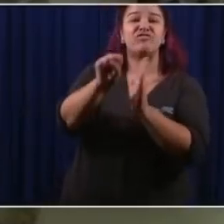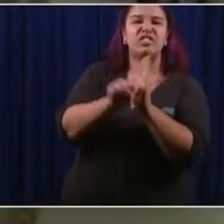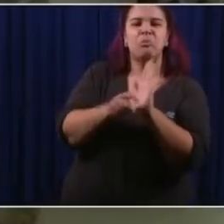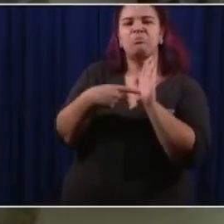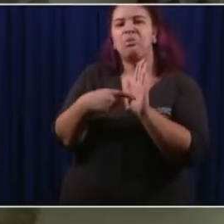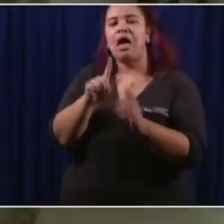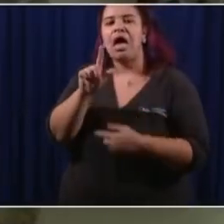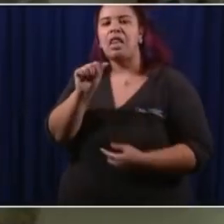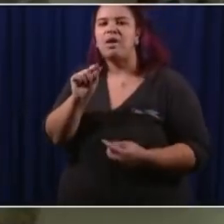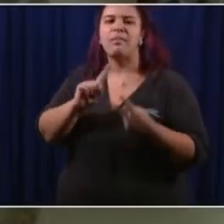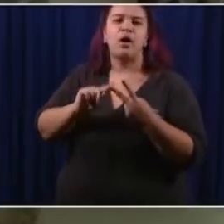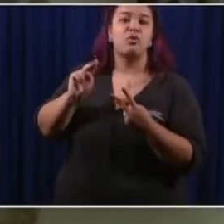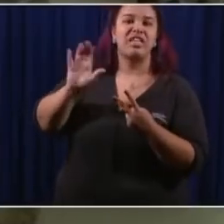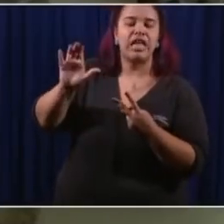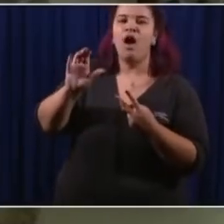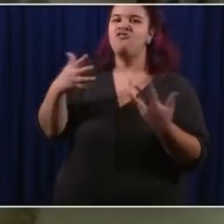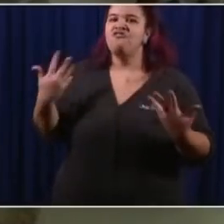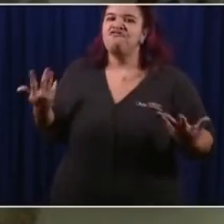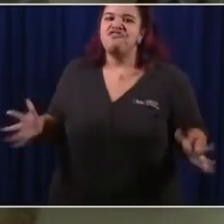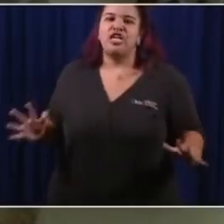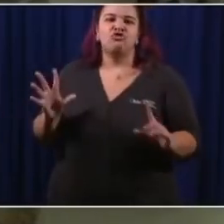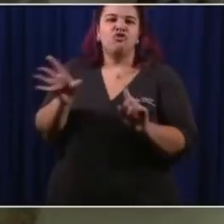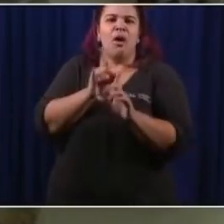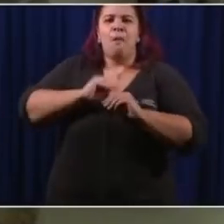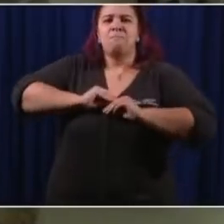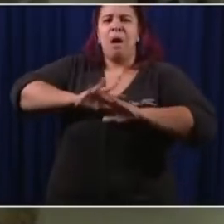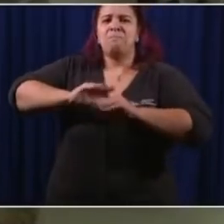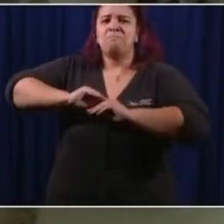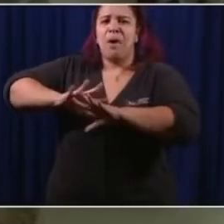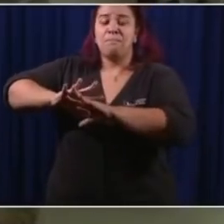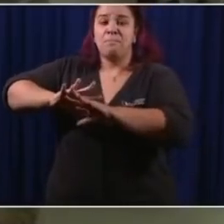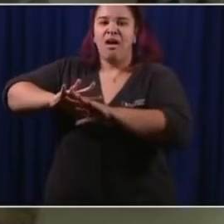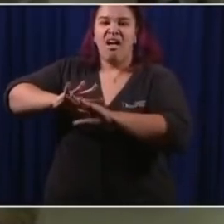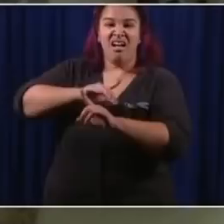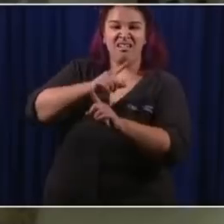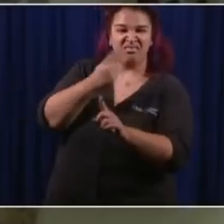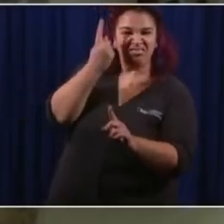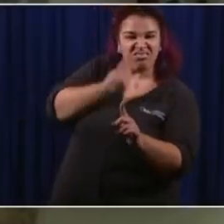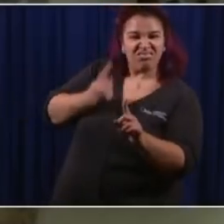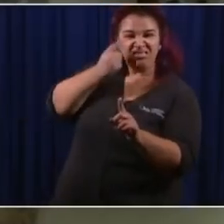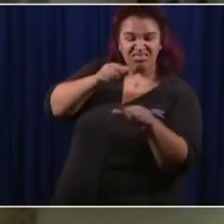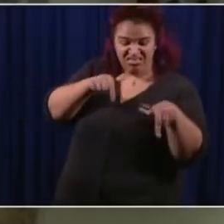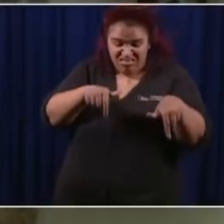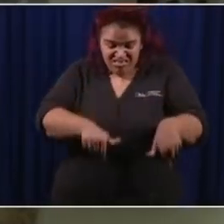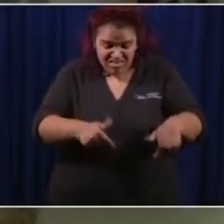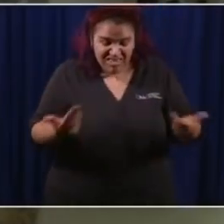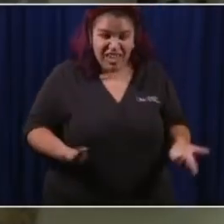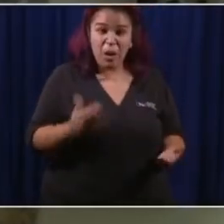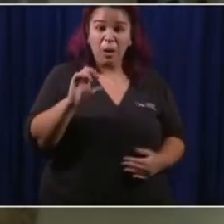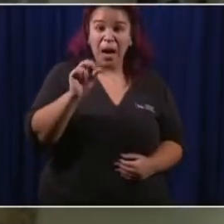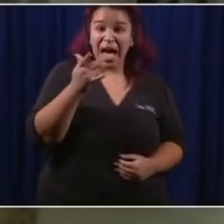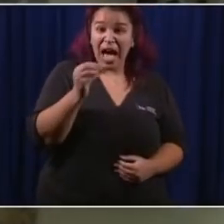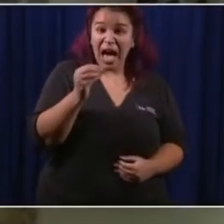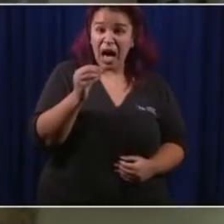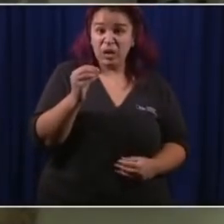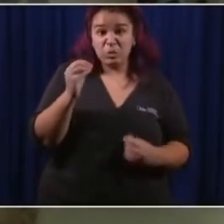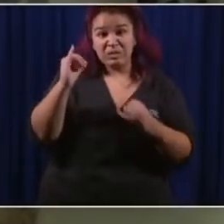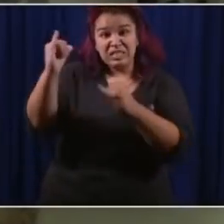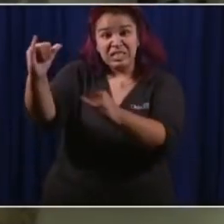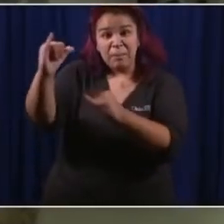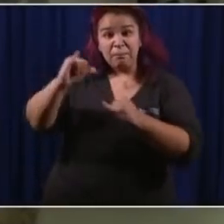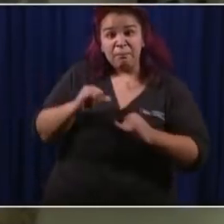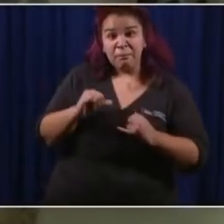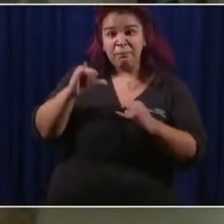Alabama and North Carolina. Have you seen any evidence of similar situations maybe happening here? And if